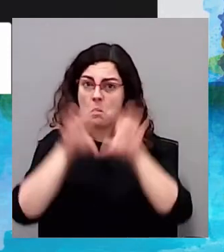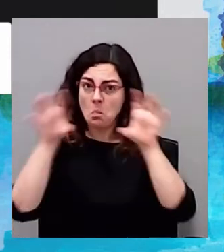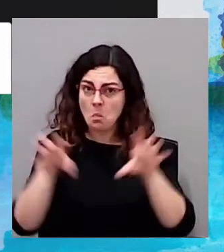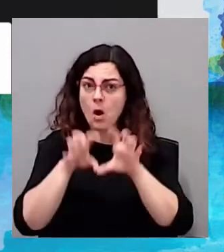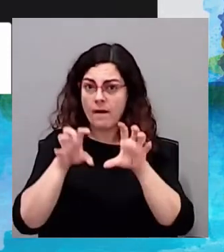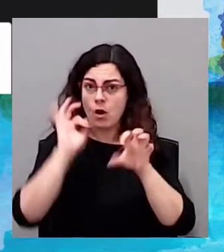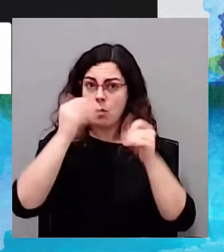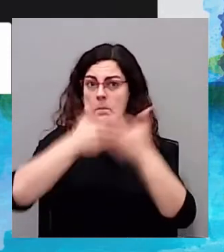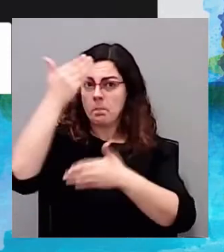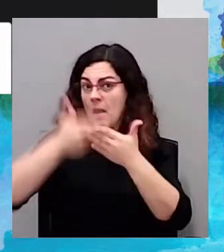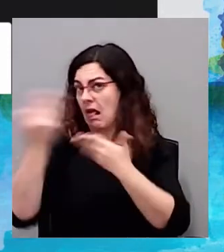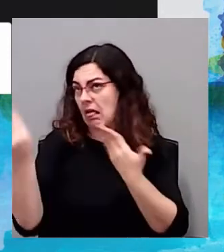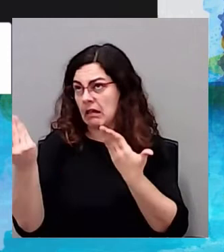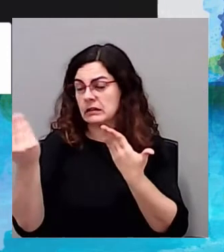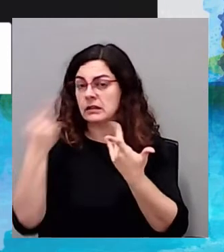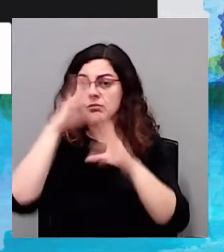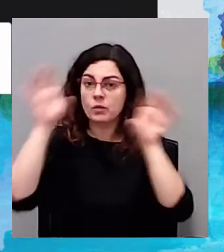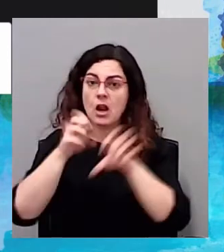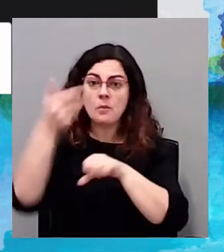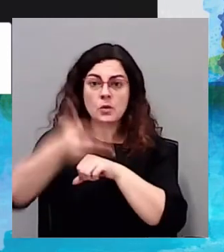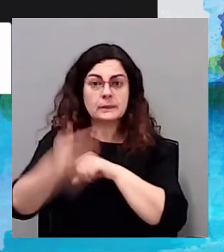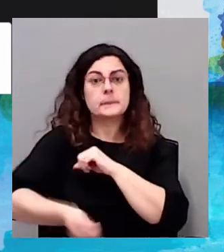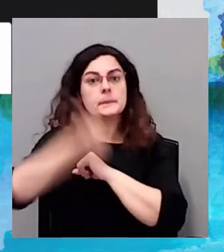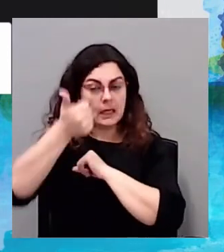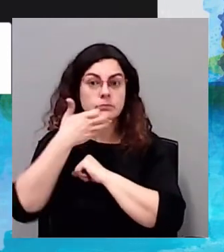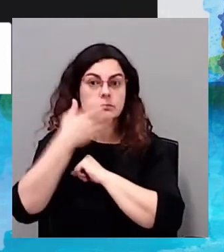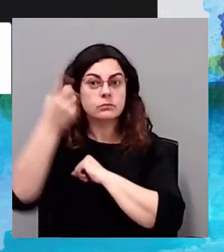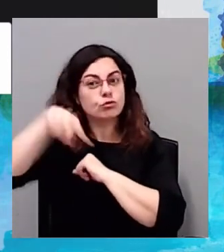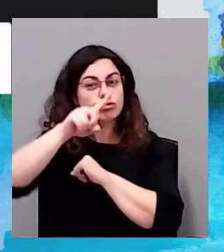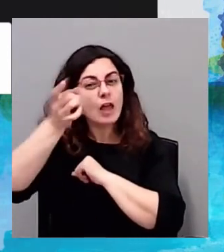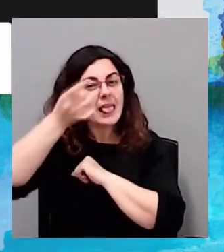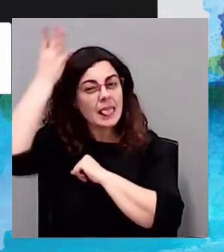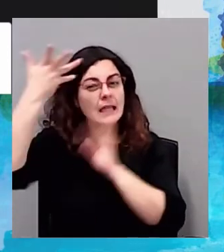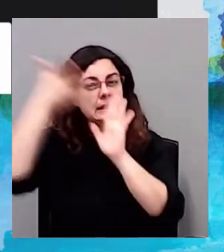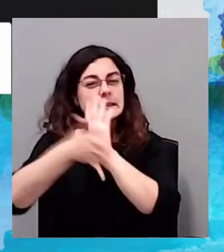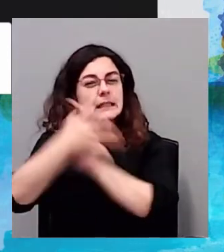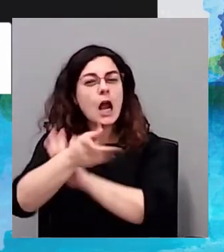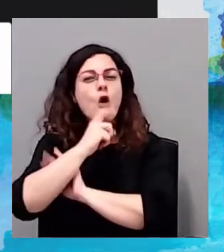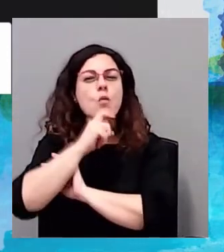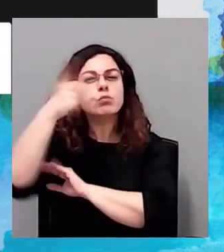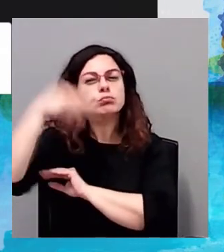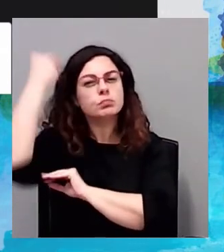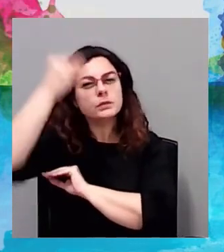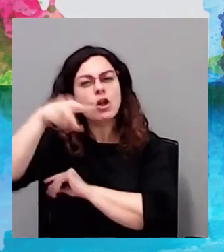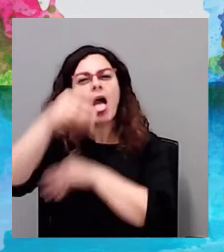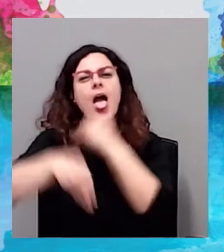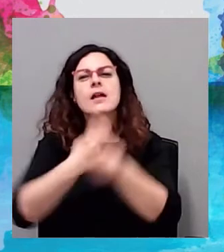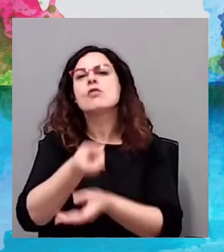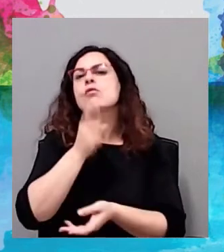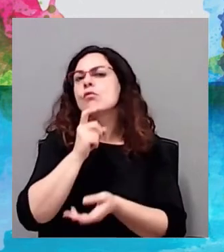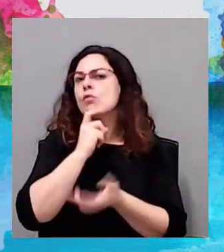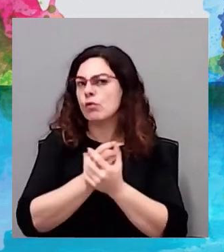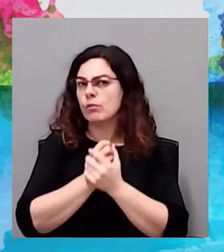and along the walls and in the furnishing and so forth. So what ideas would you have? How do you think we could do an